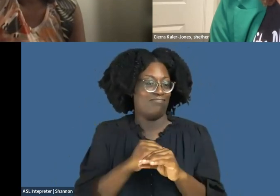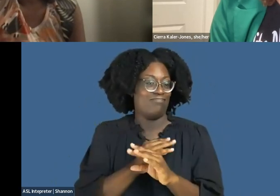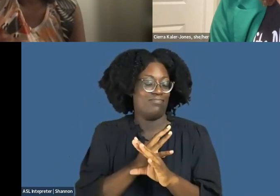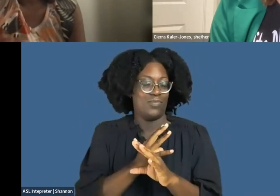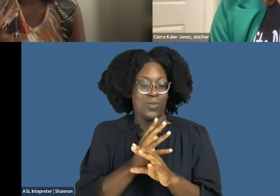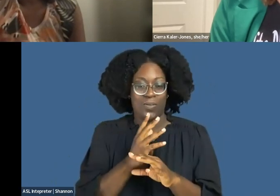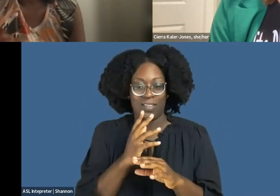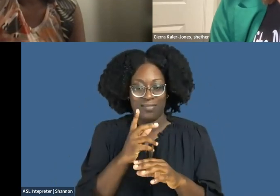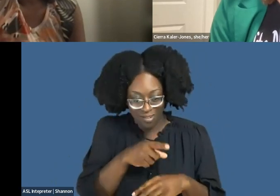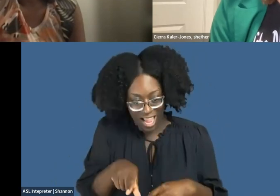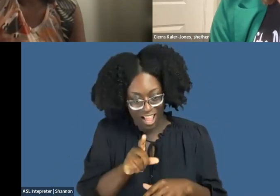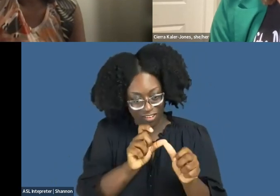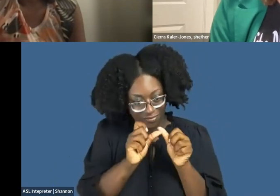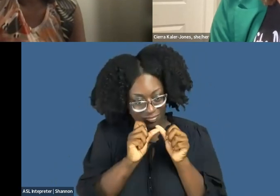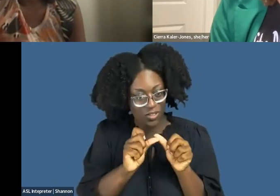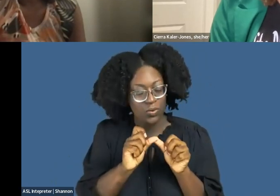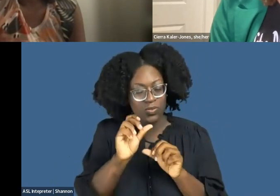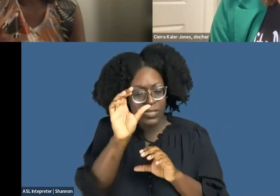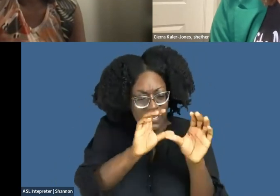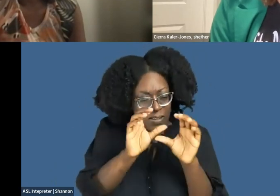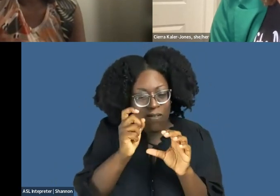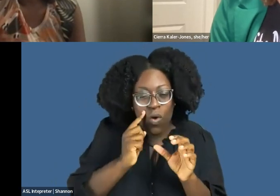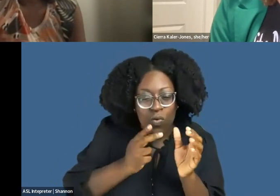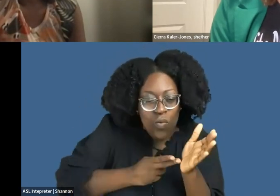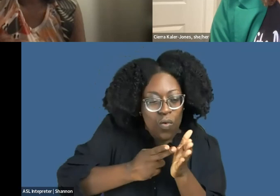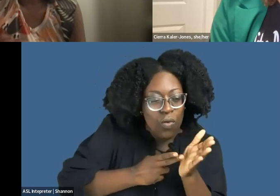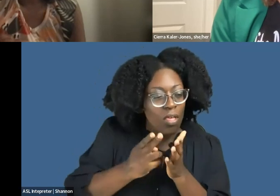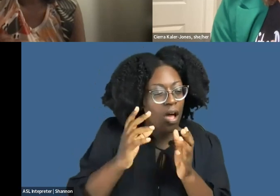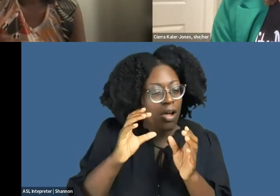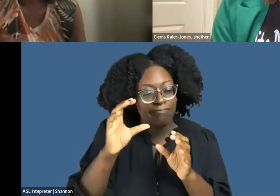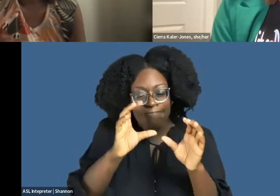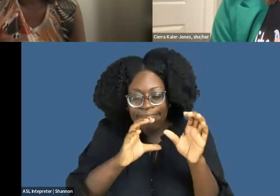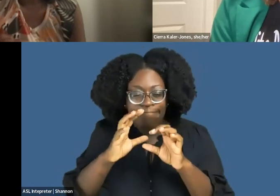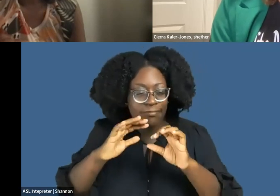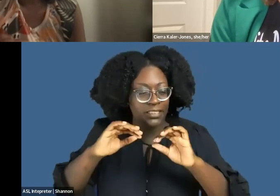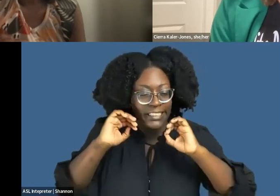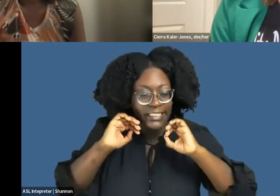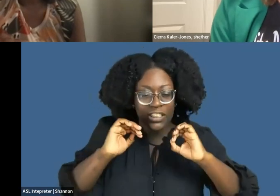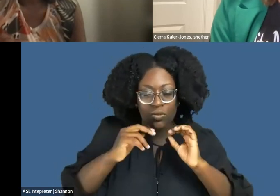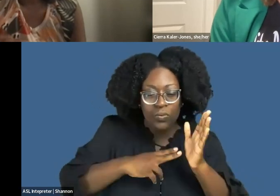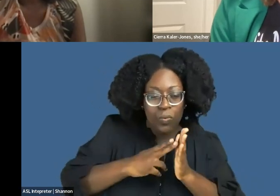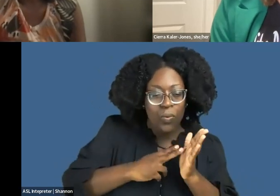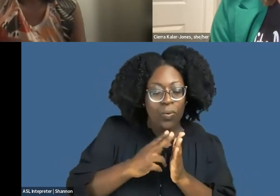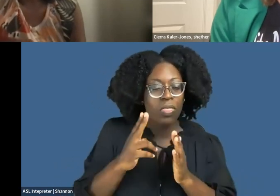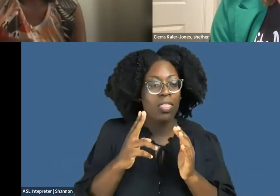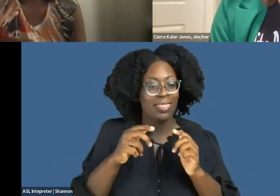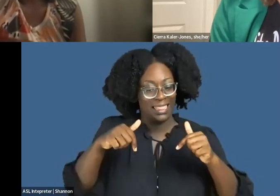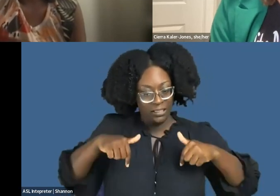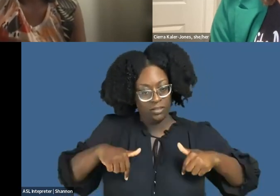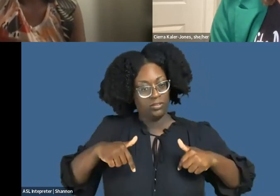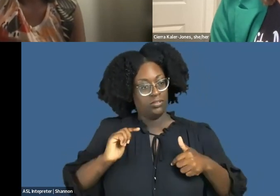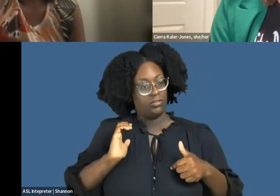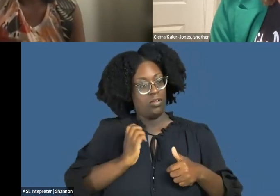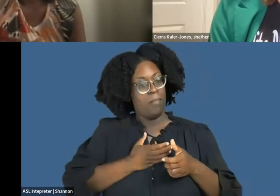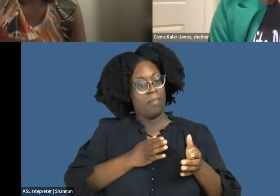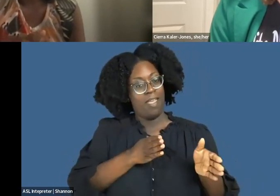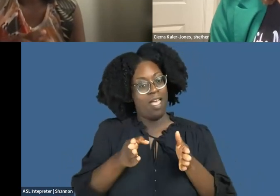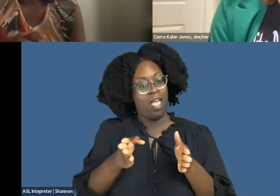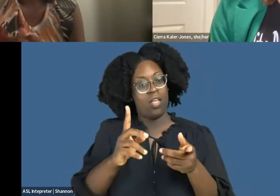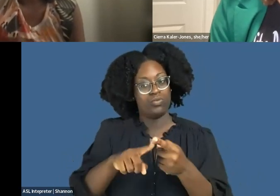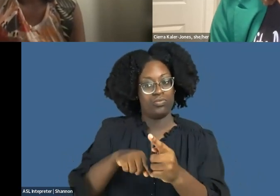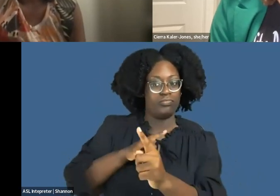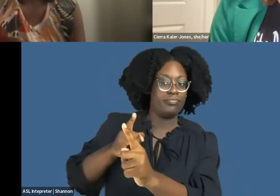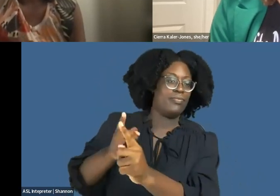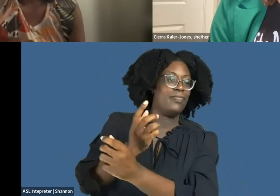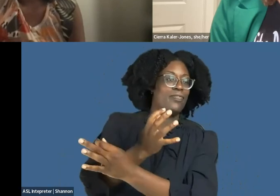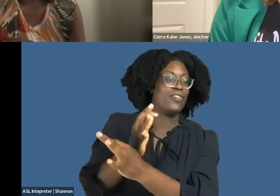seek truth and continues to promote the truth, because we know that this is our path to freedom. It's our path to liberation. And so